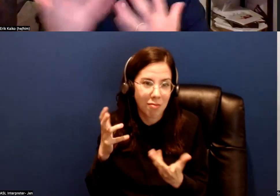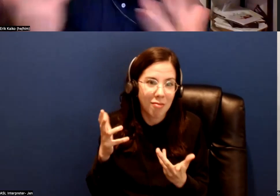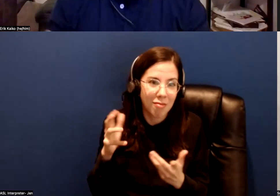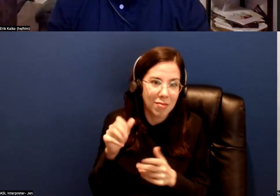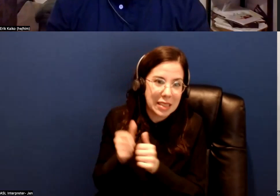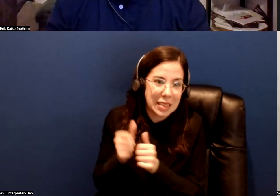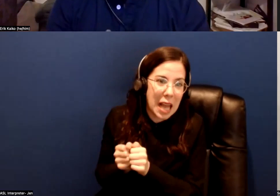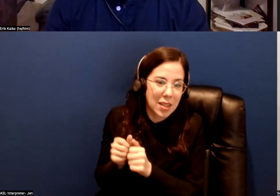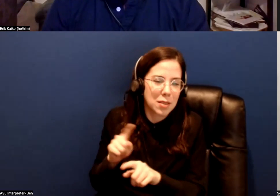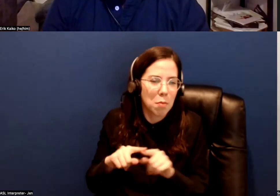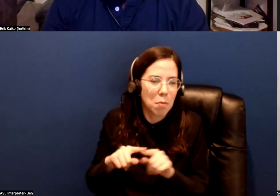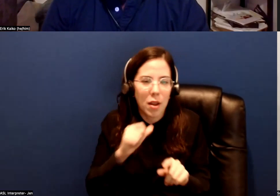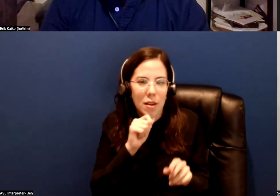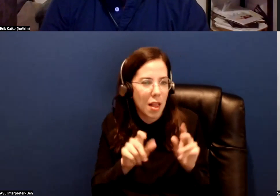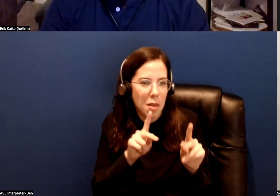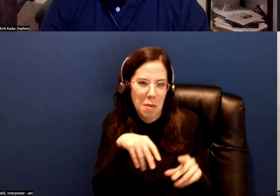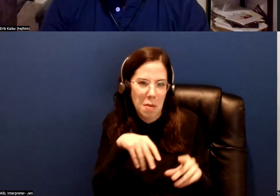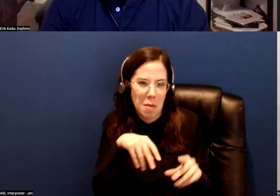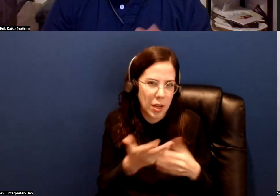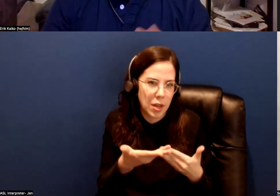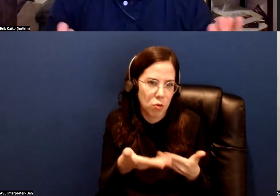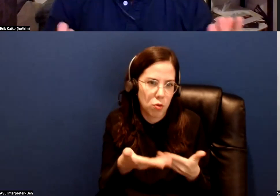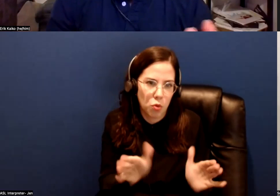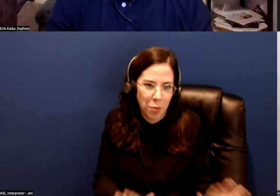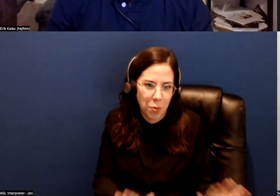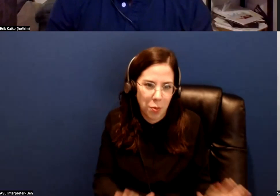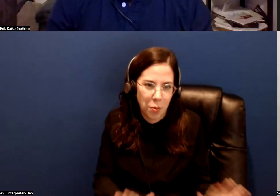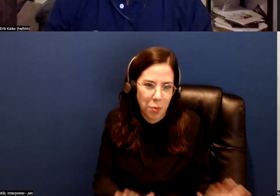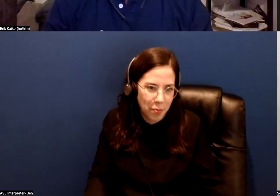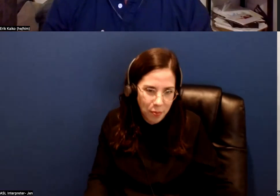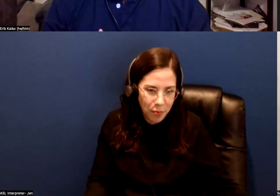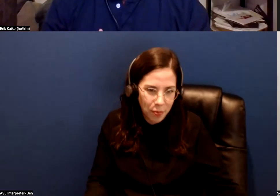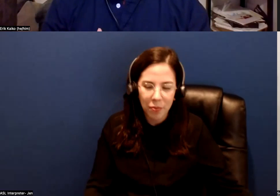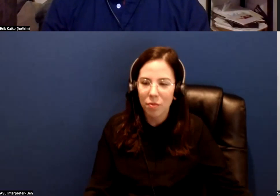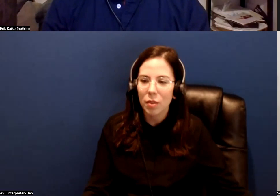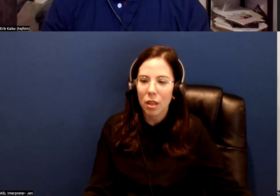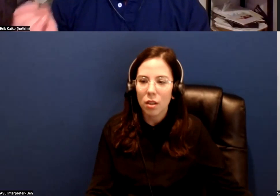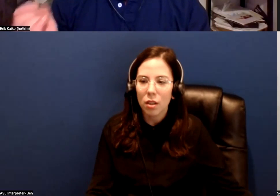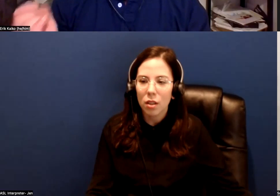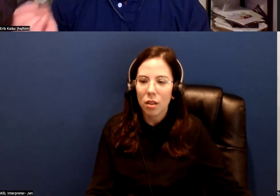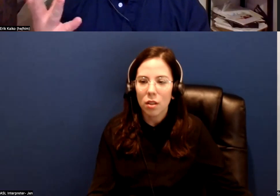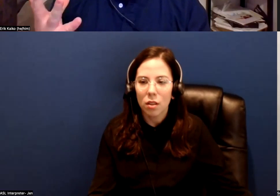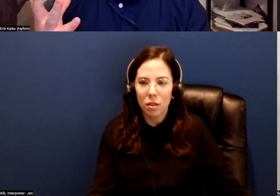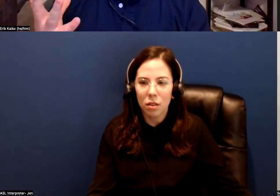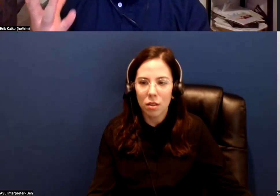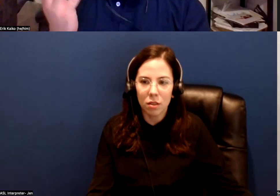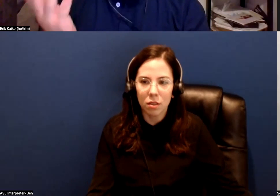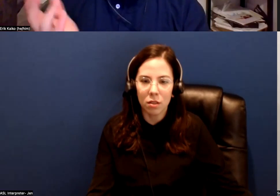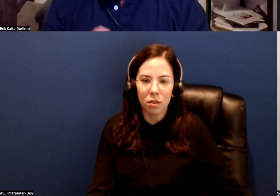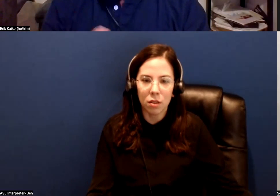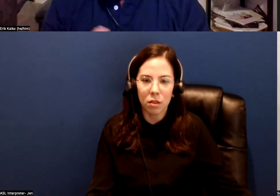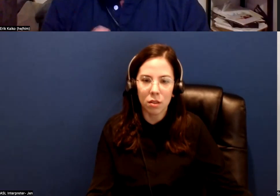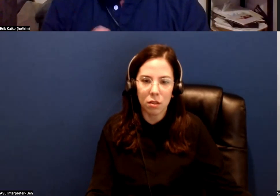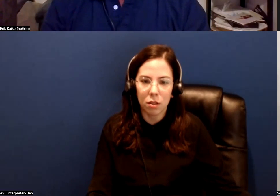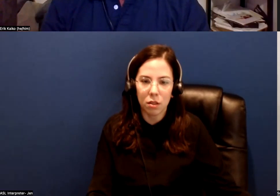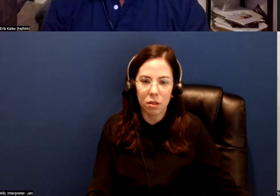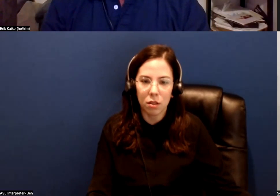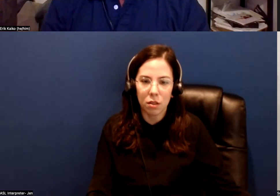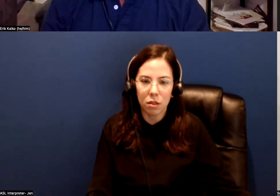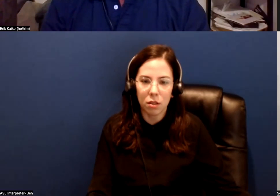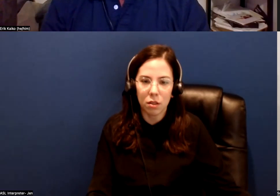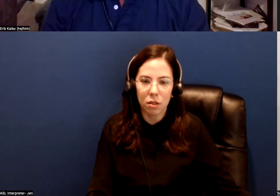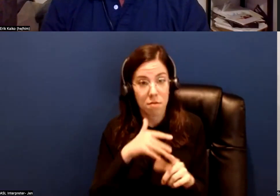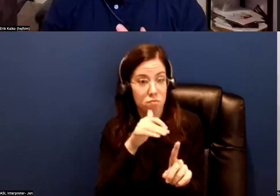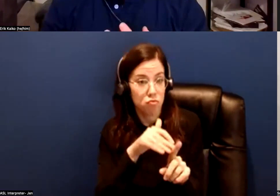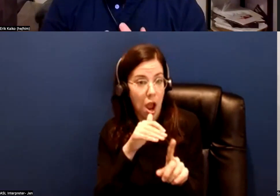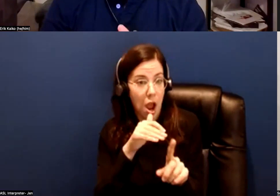people kind of in this room with us. So I think as a prompt idea, as an additional reminder, I think